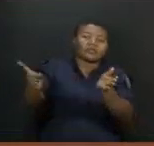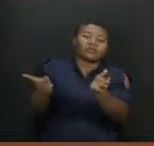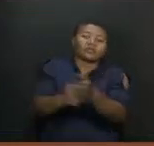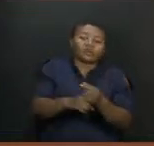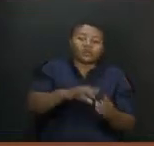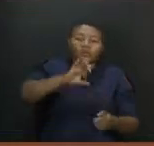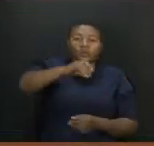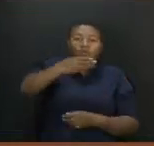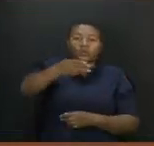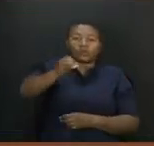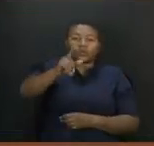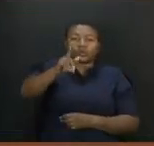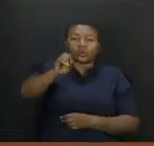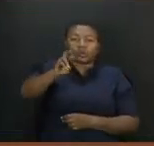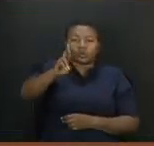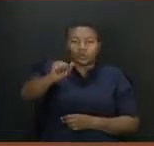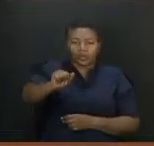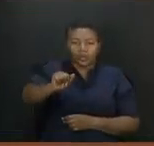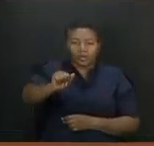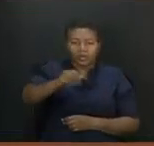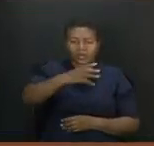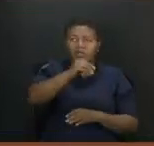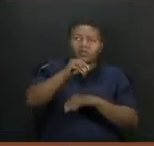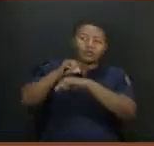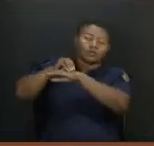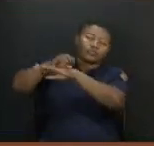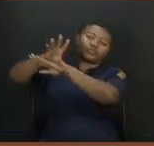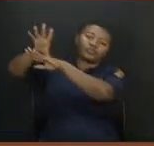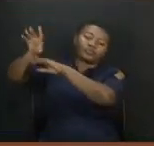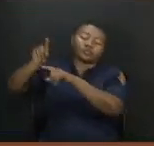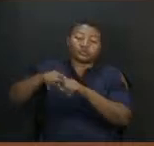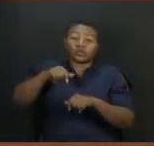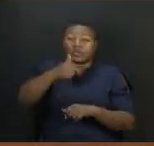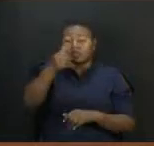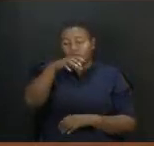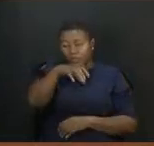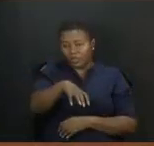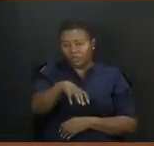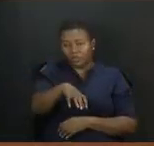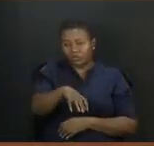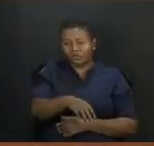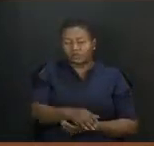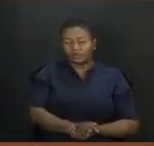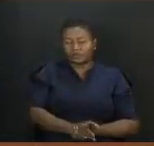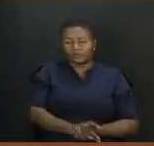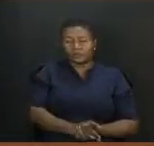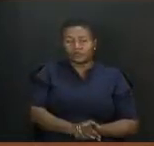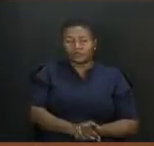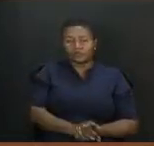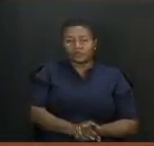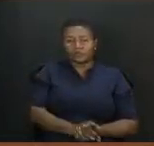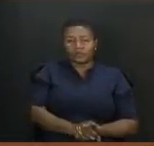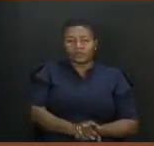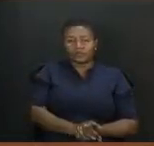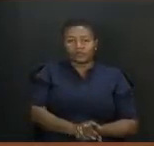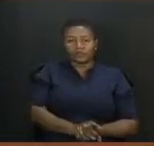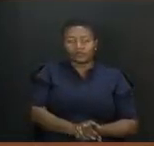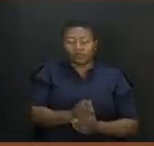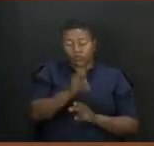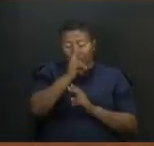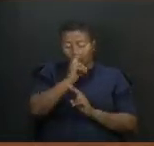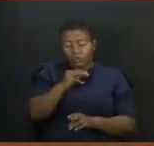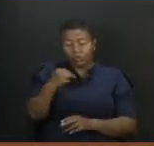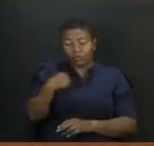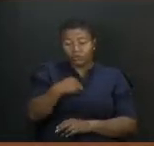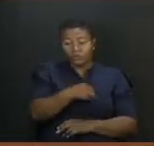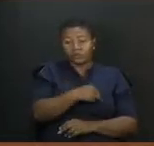earlier the situation is addressed in his constituency, the better it is for all of us. Honourable members, I